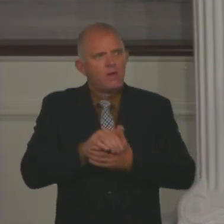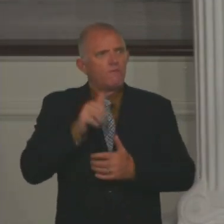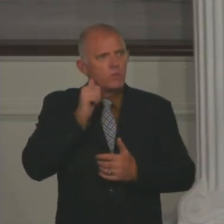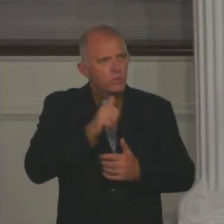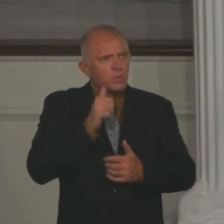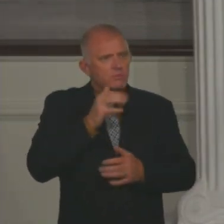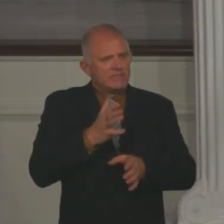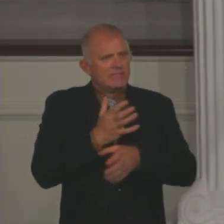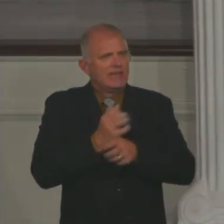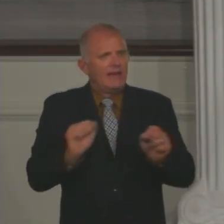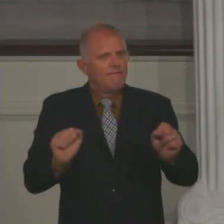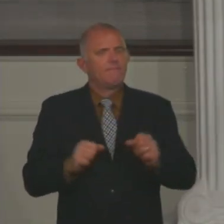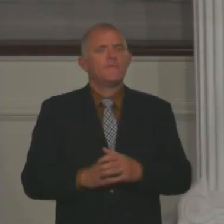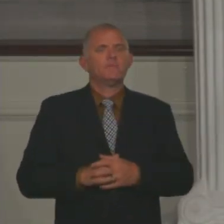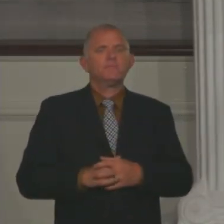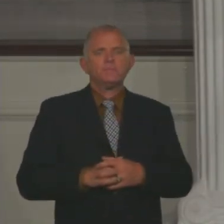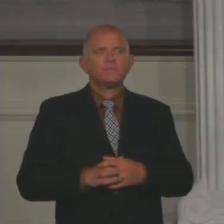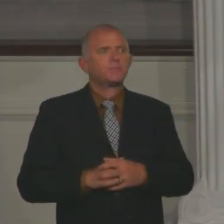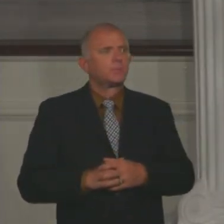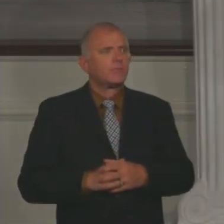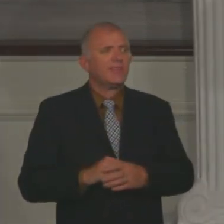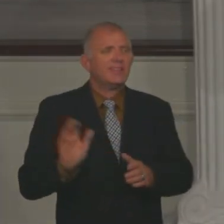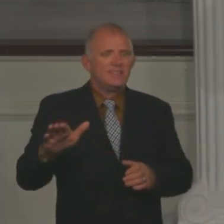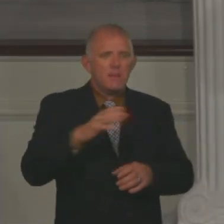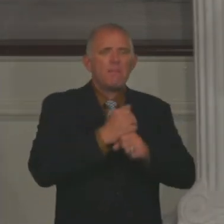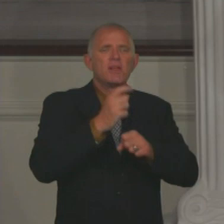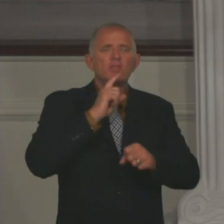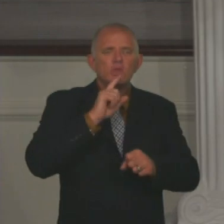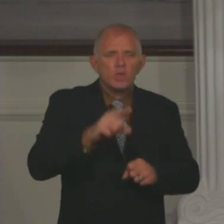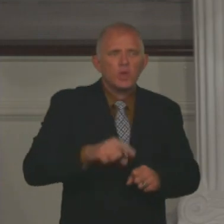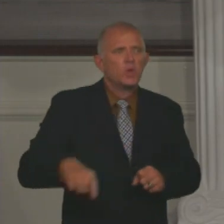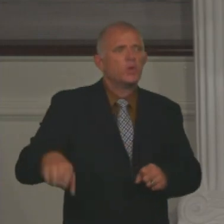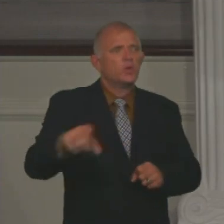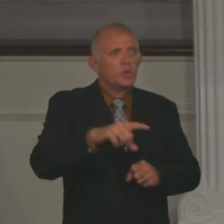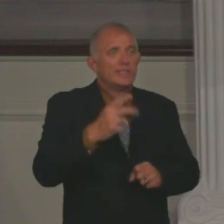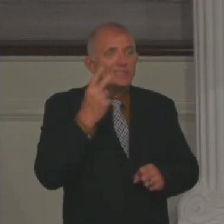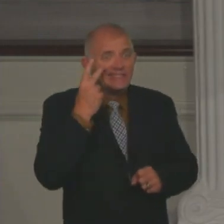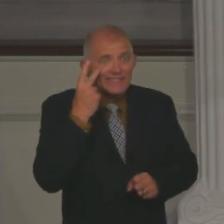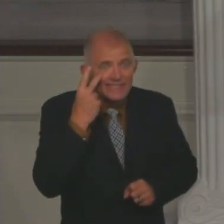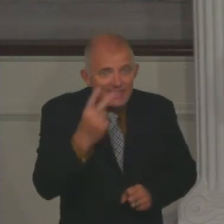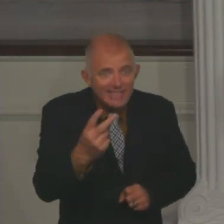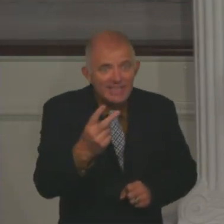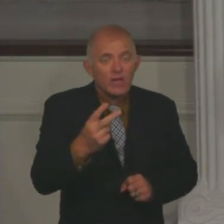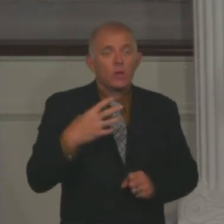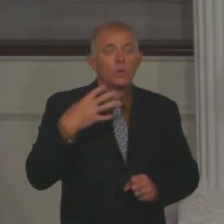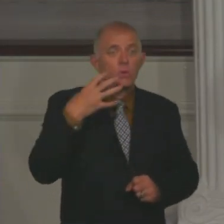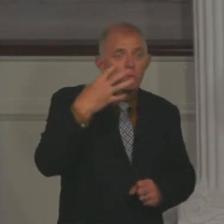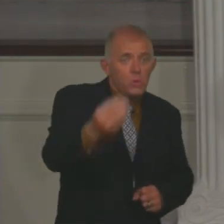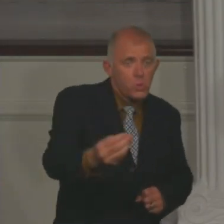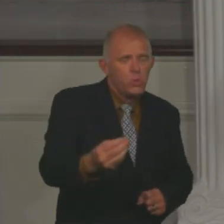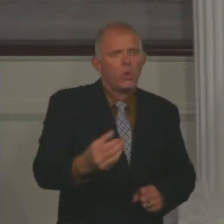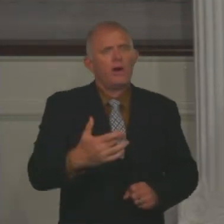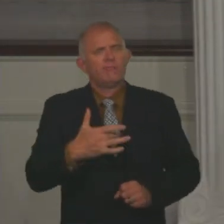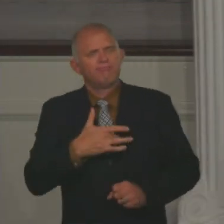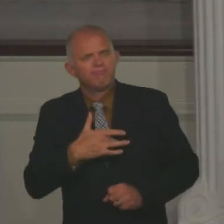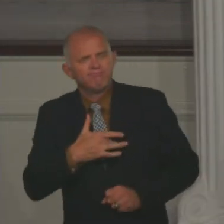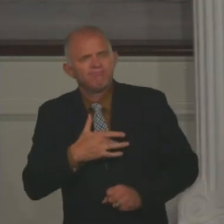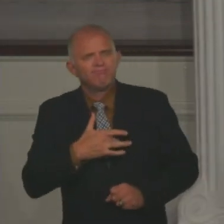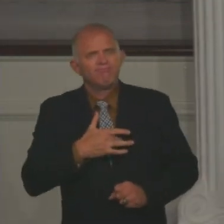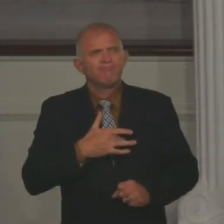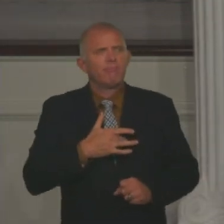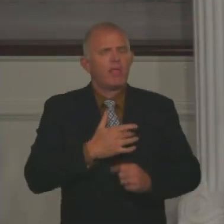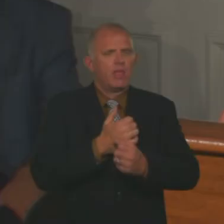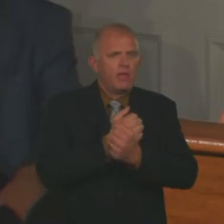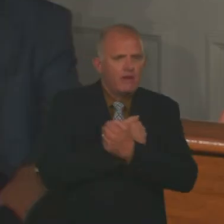Jesus Christ. Hey, listen, friends, we want to make sure that we see, that we go out, we see, and we're moved with compassion. What